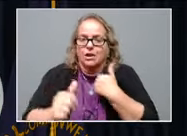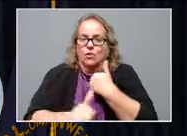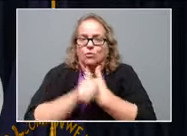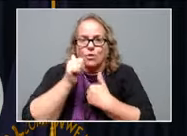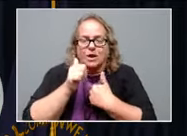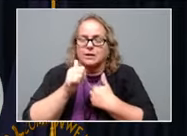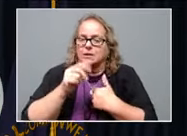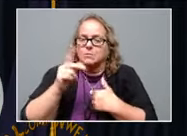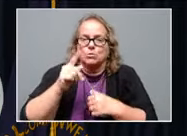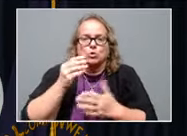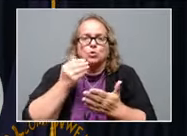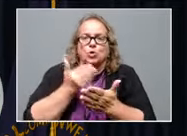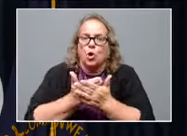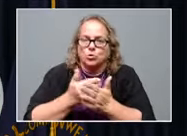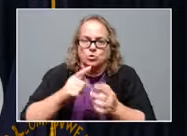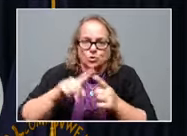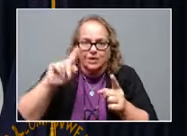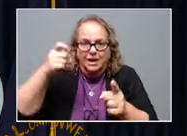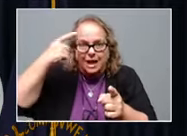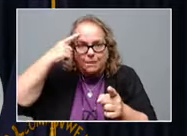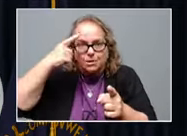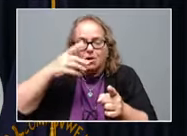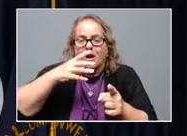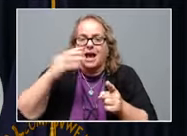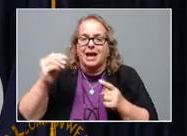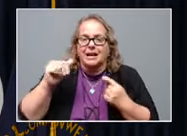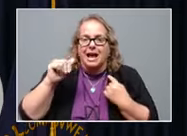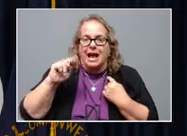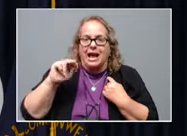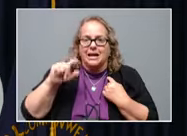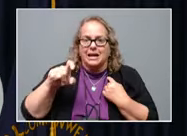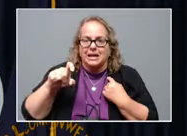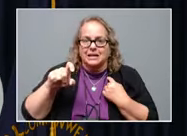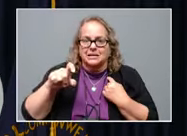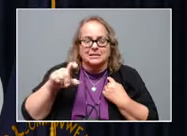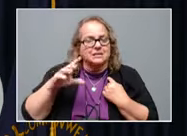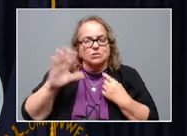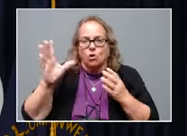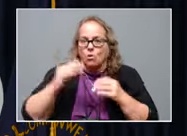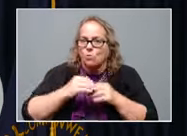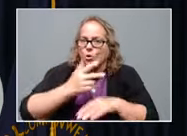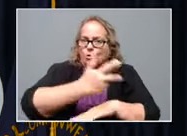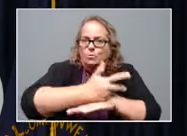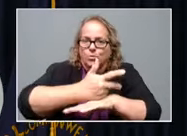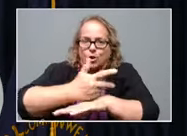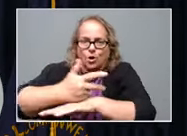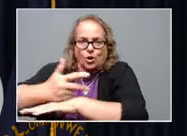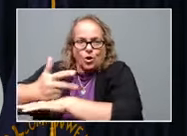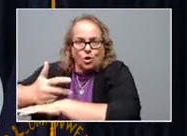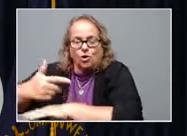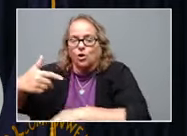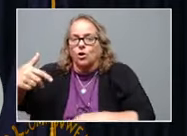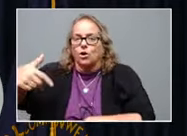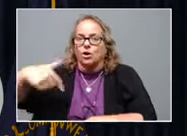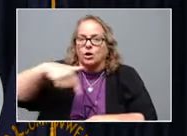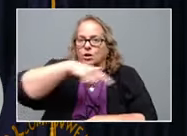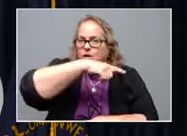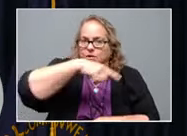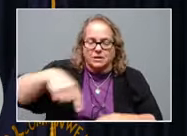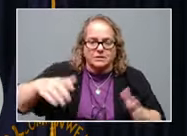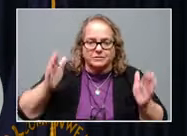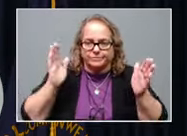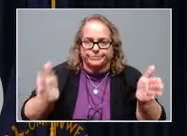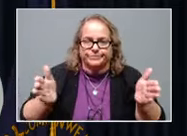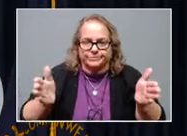to both the Capitol and the Annex. And legislators have been briefed. Security